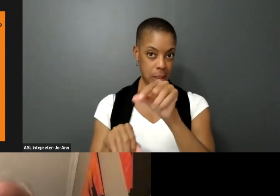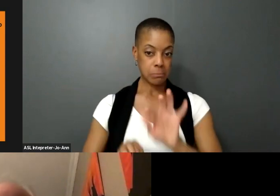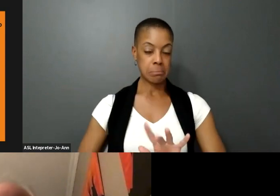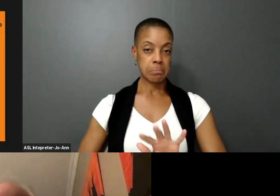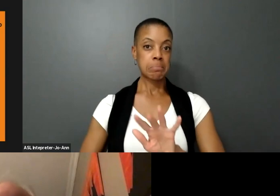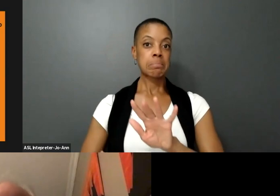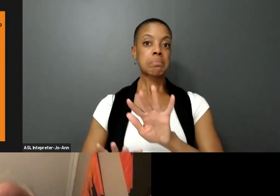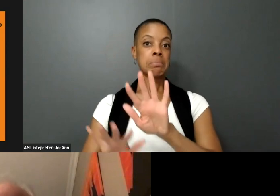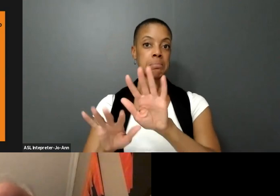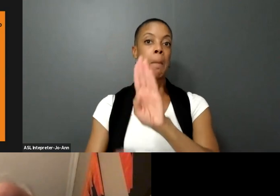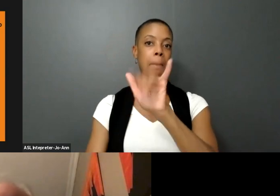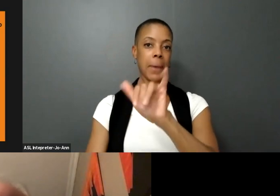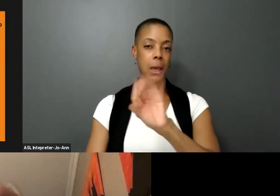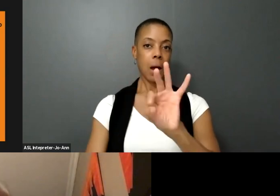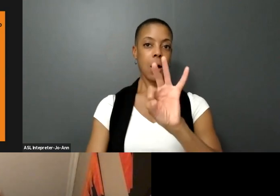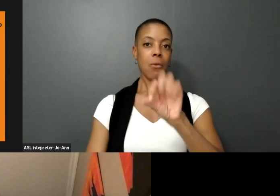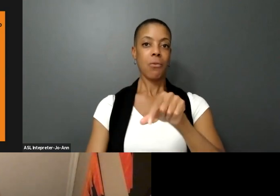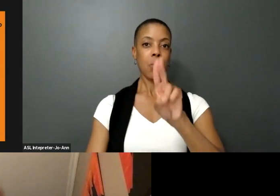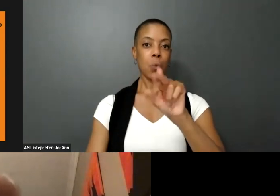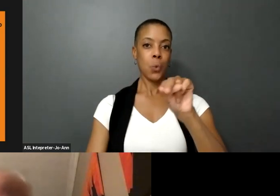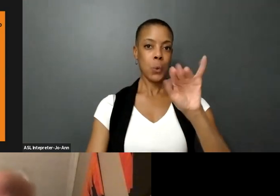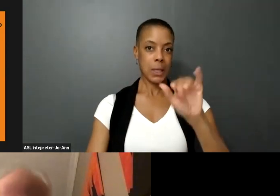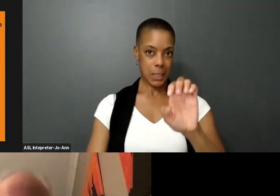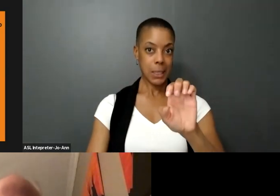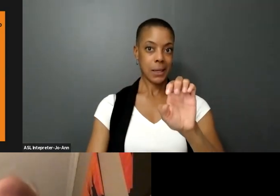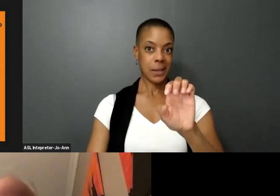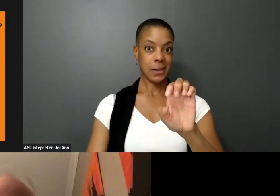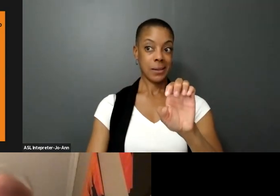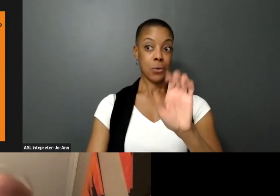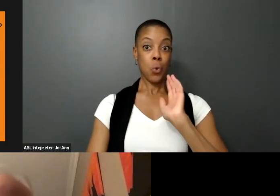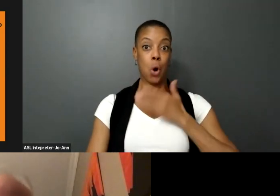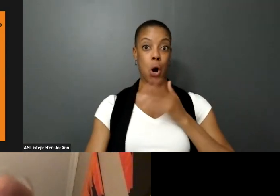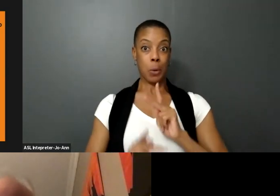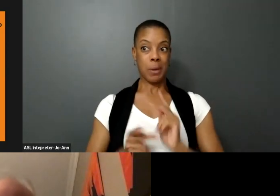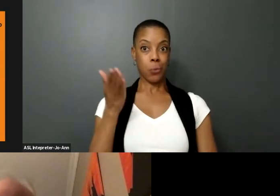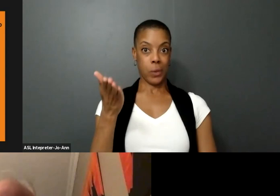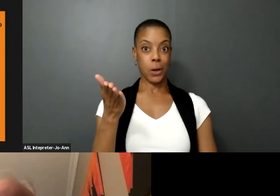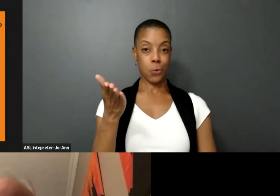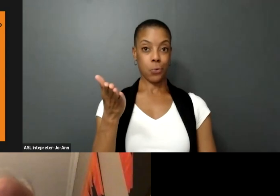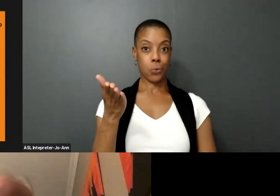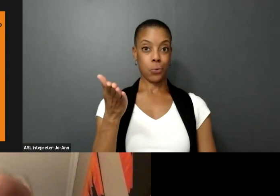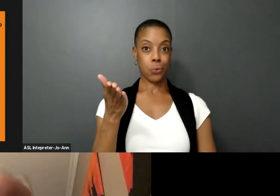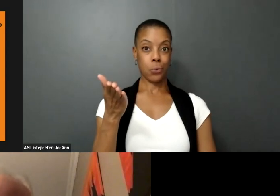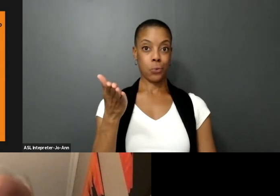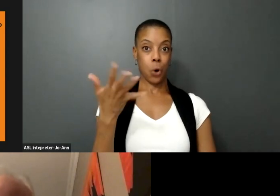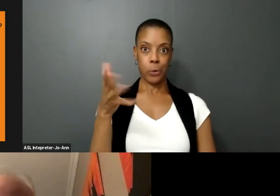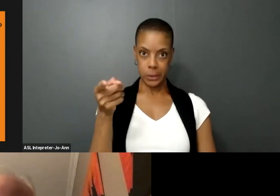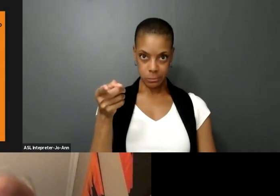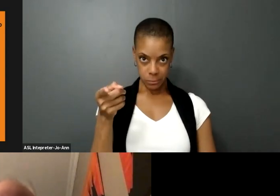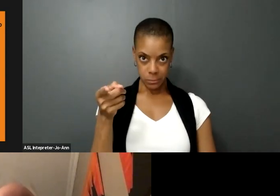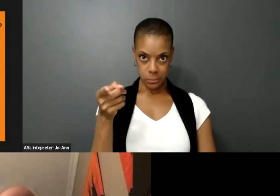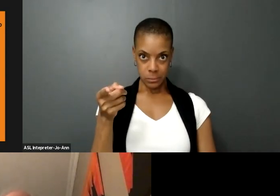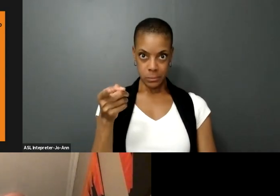at the Bay of Quinte. And of course, that meant that our people were